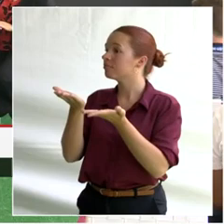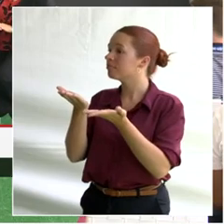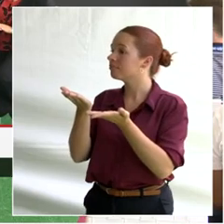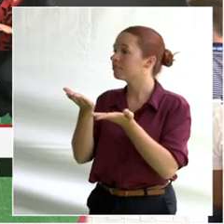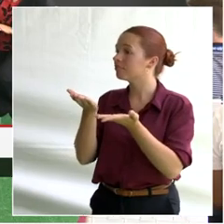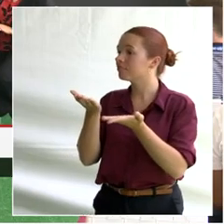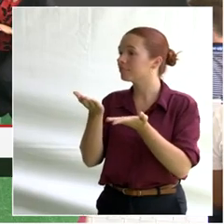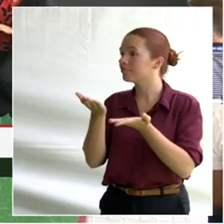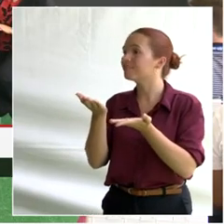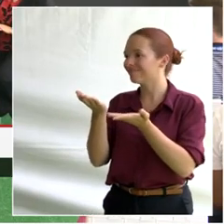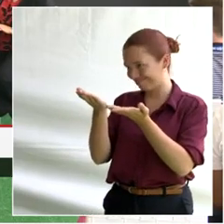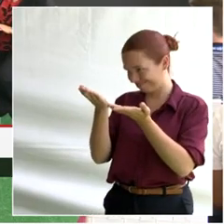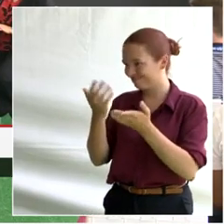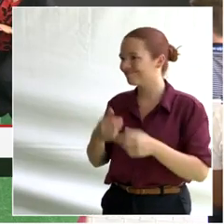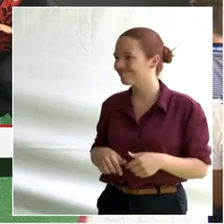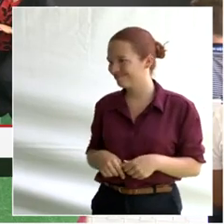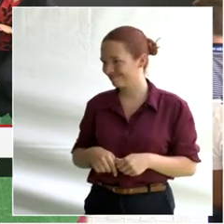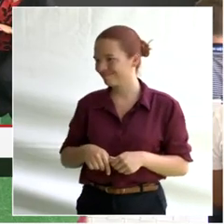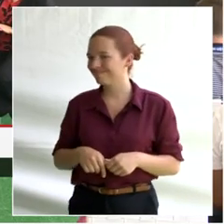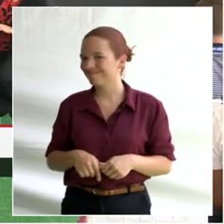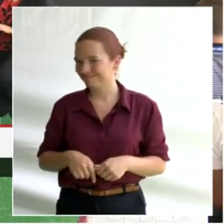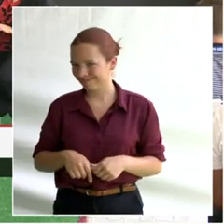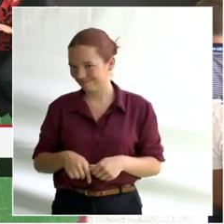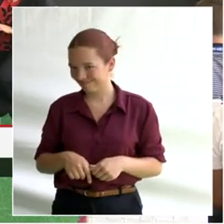Welcome. Come on over if you will.